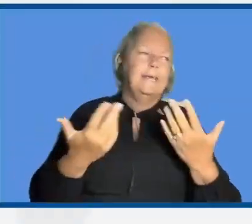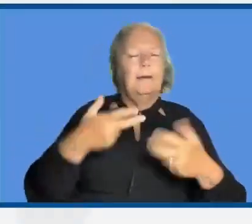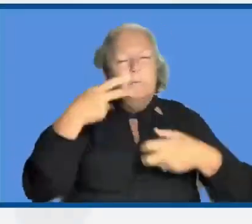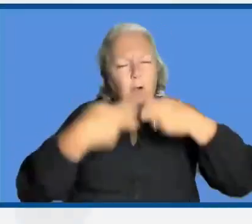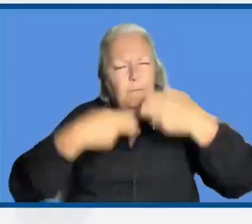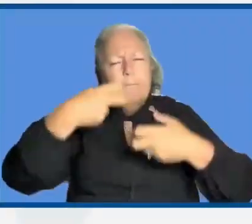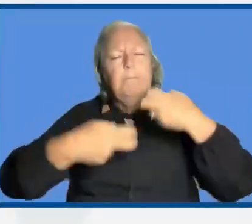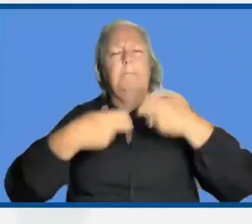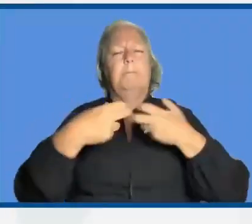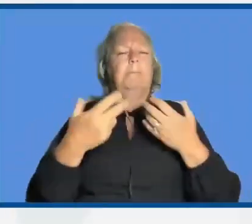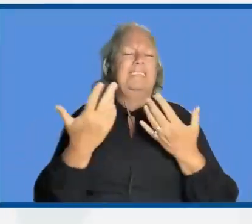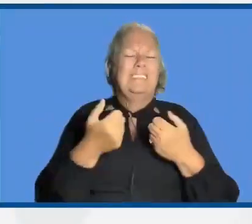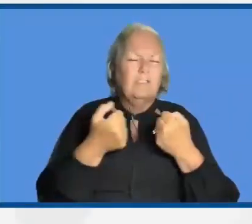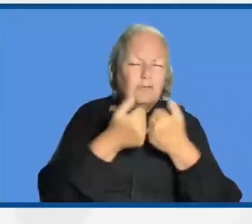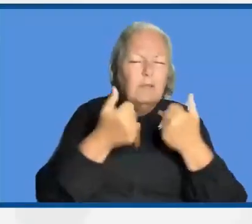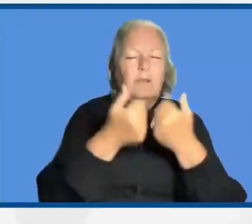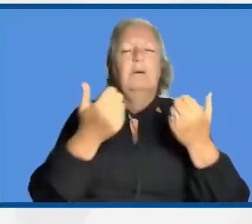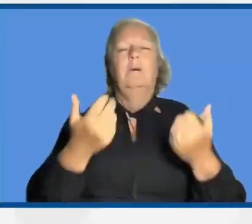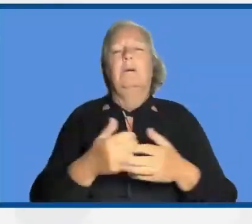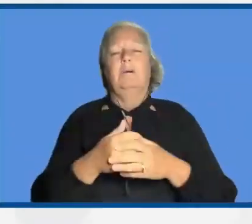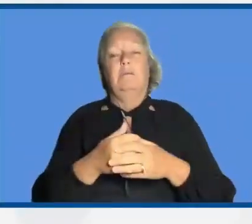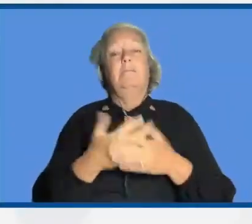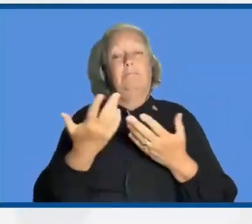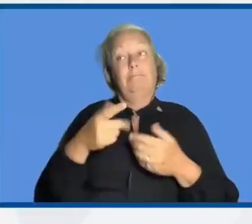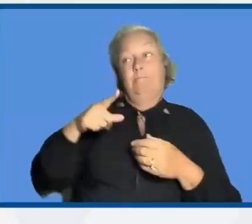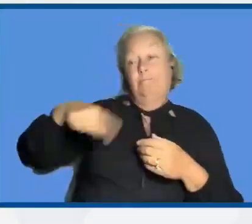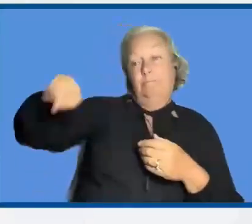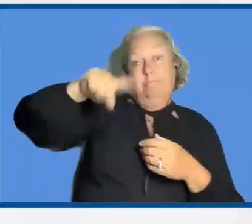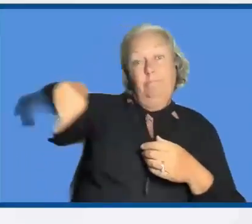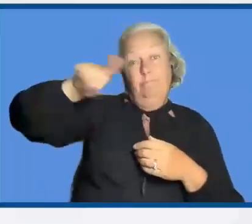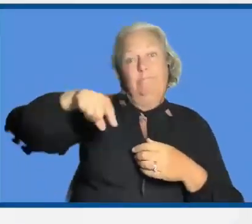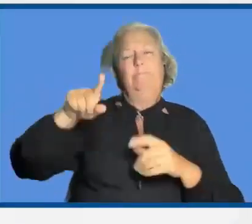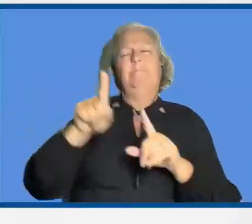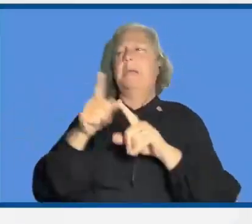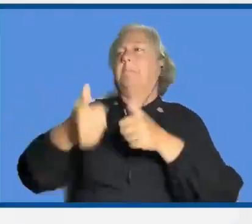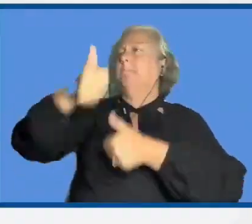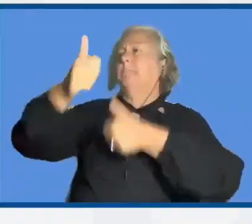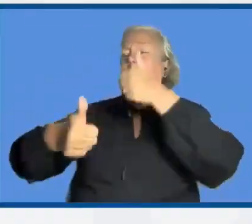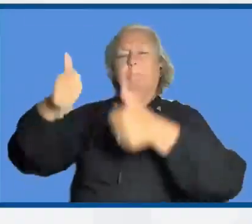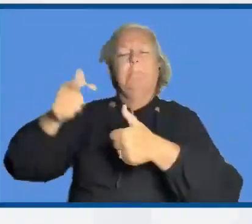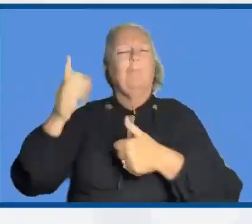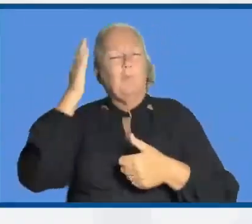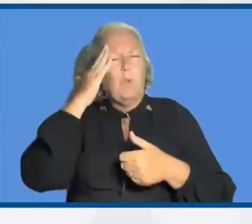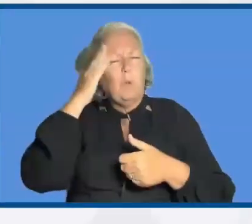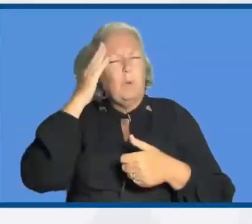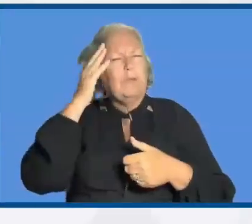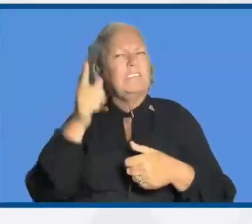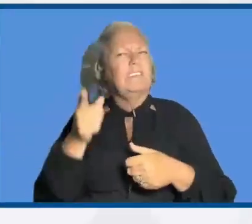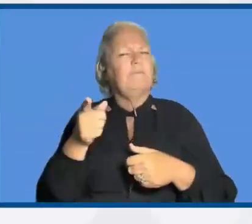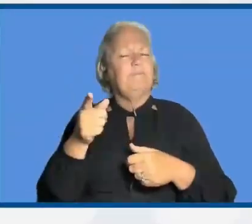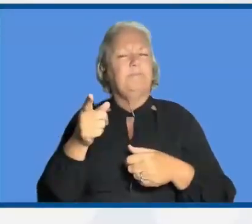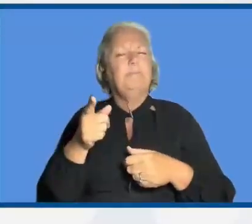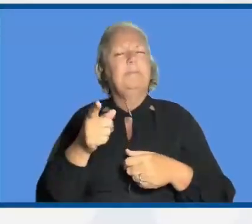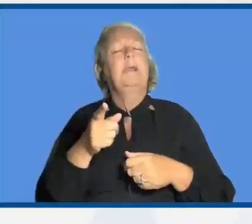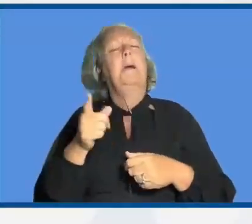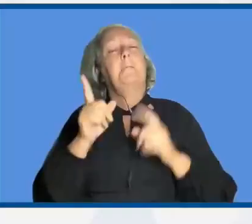and decision makers from making a better use of scientific